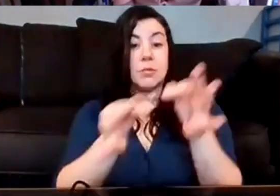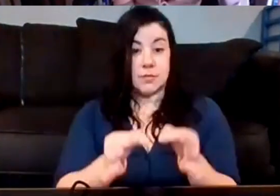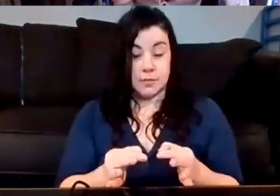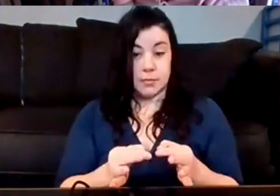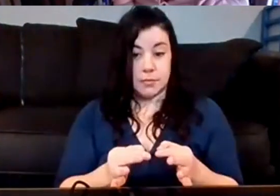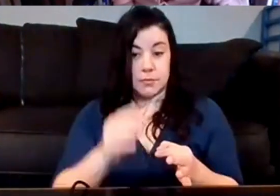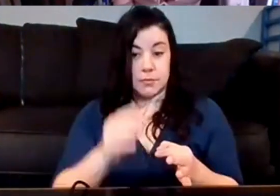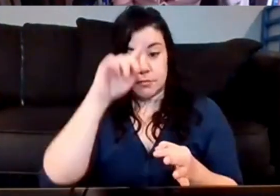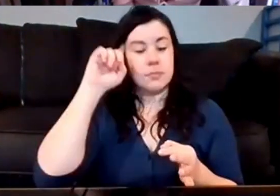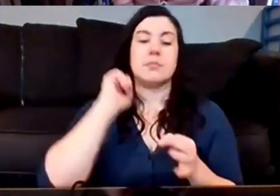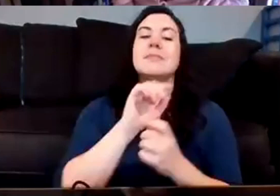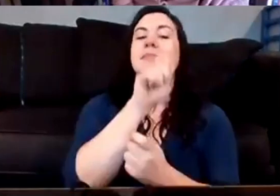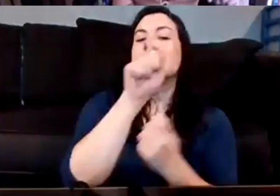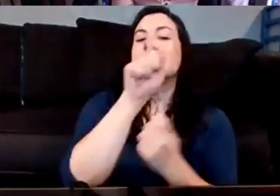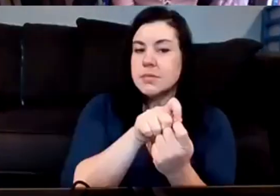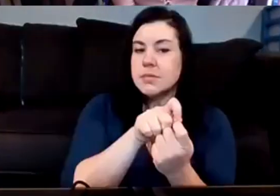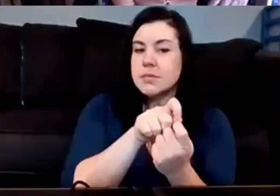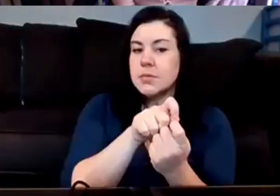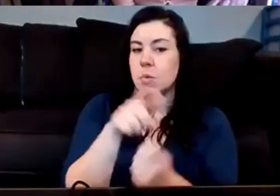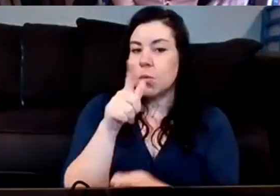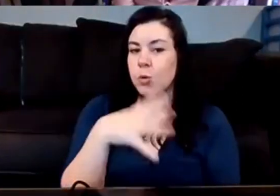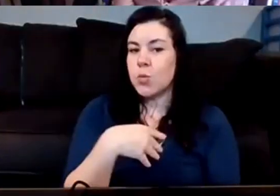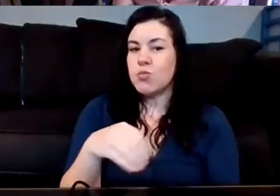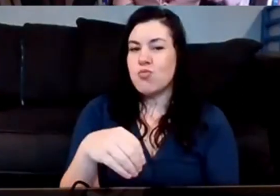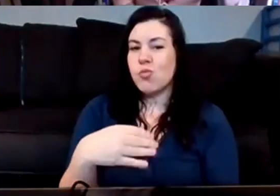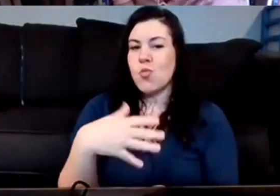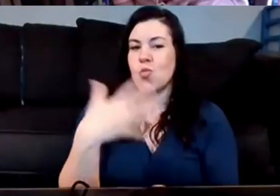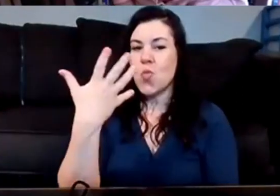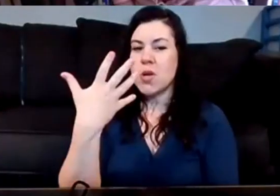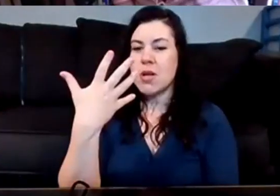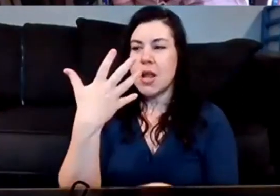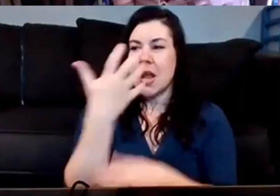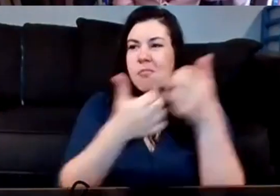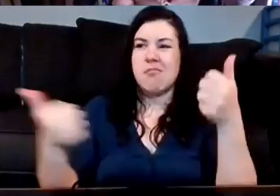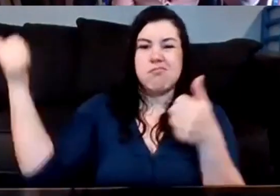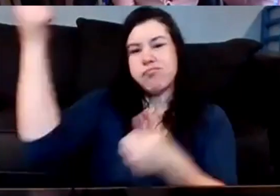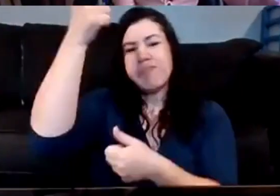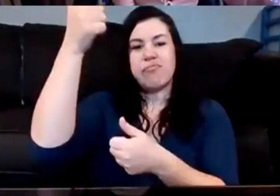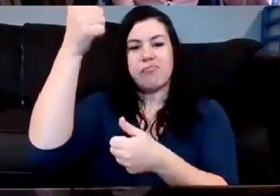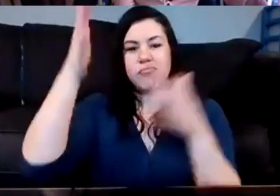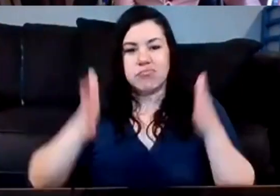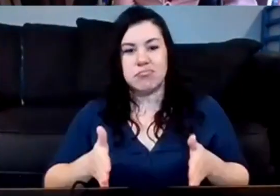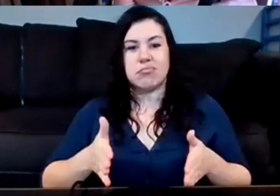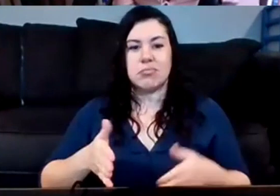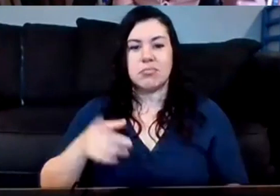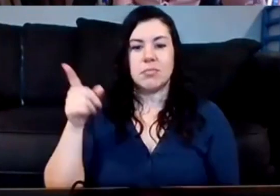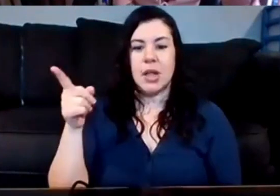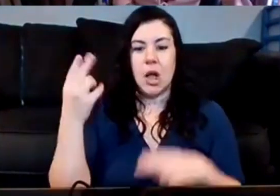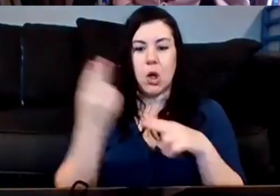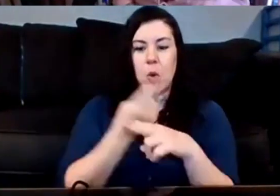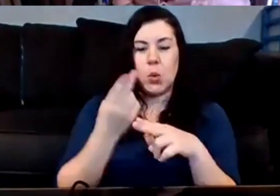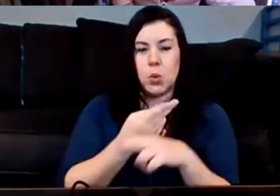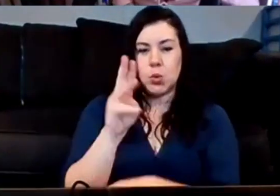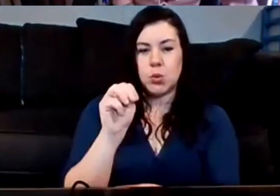it, specifically by white abolitionists and their use of the Wedgwood medallion, the kneeling